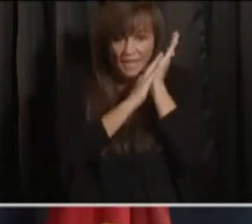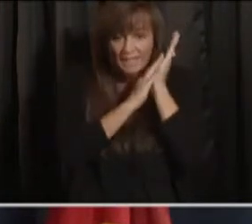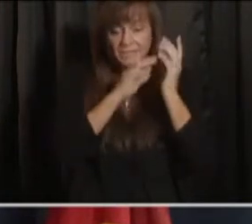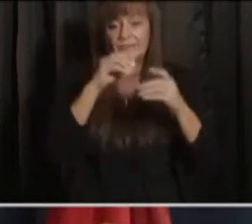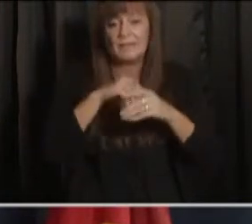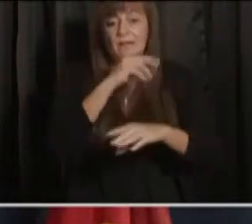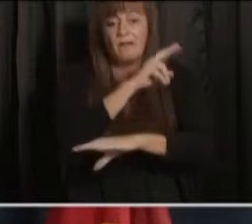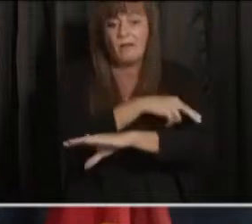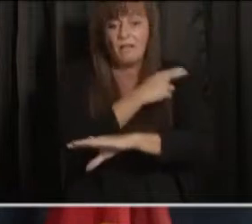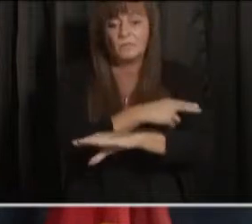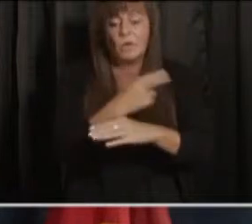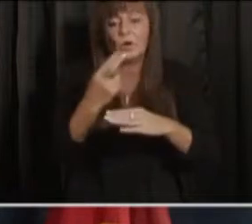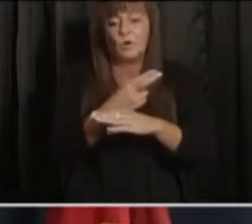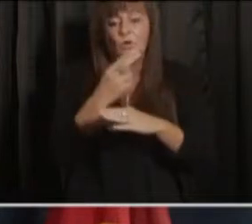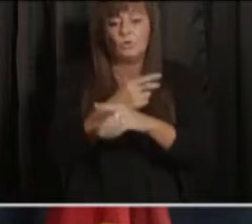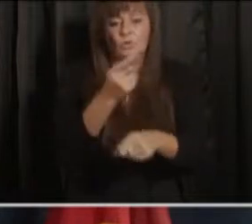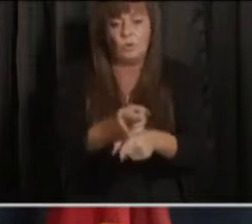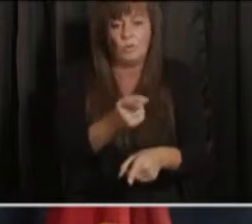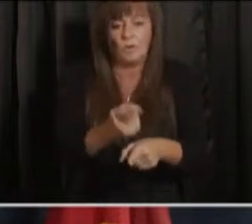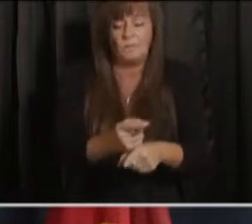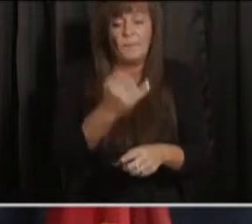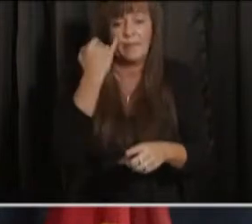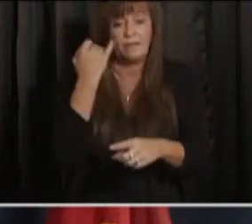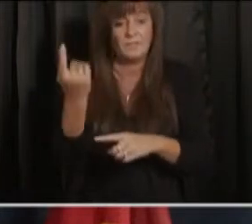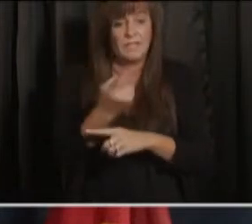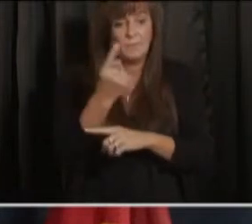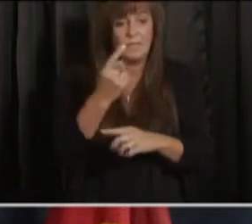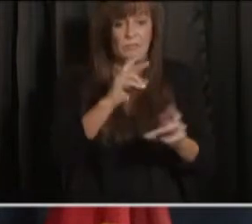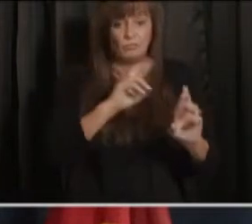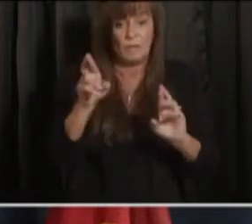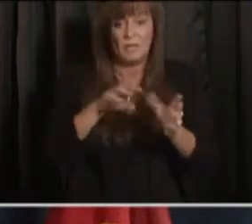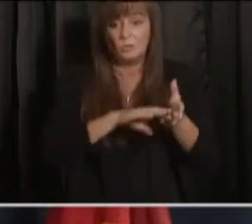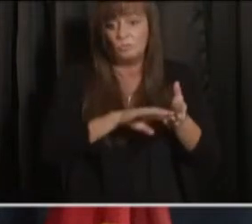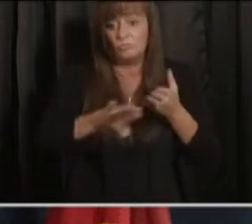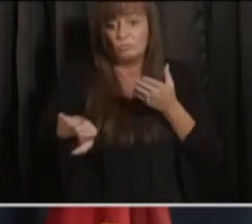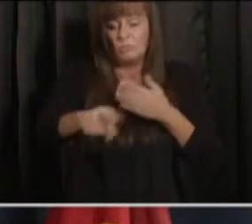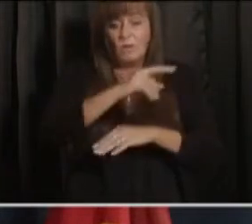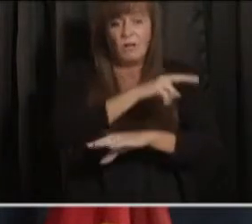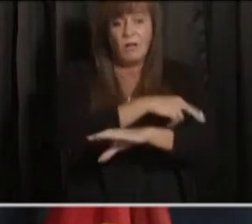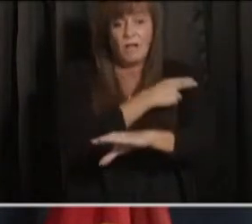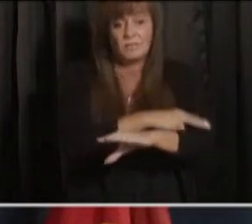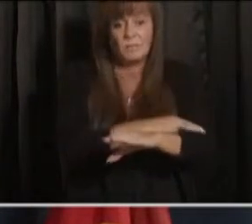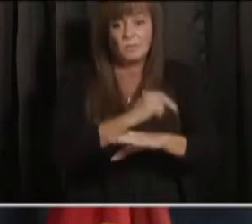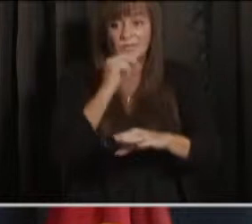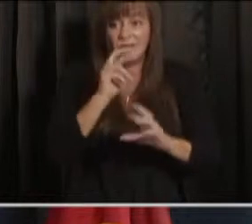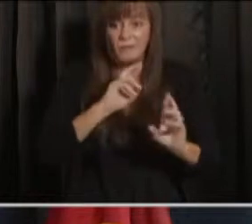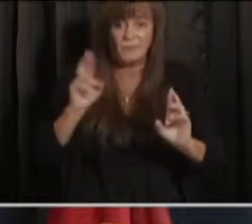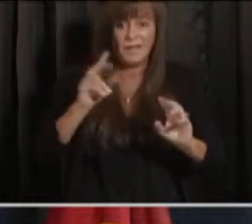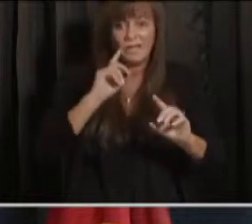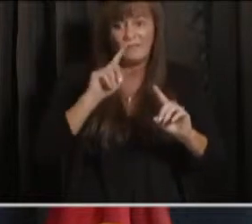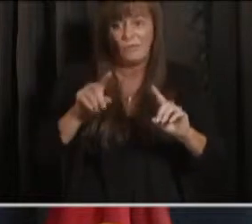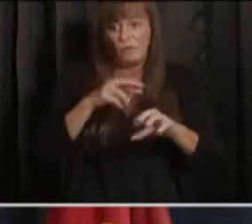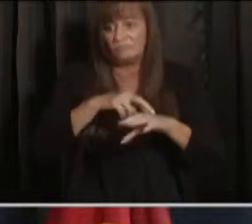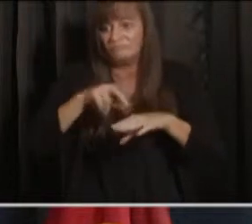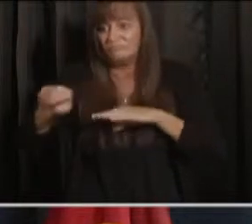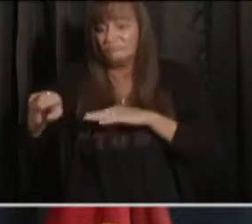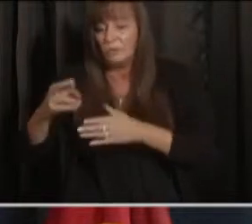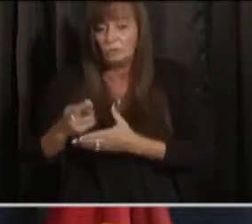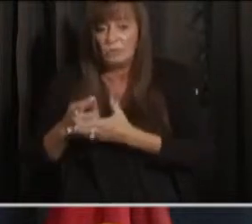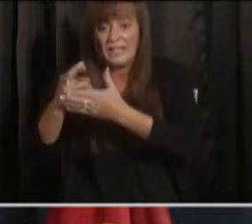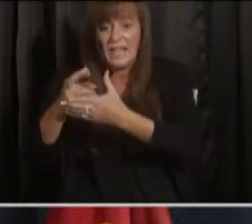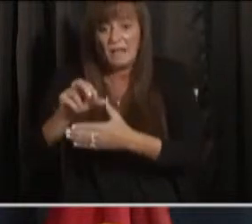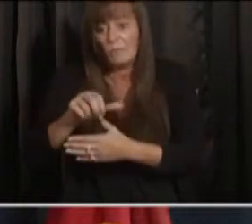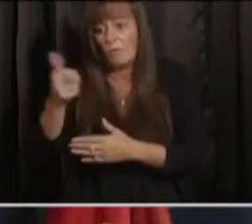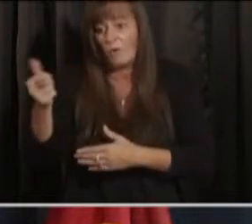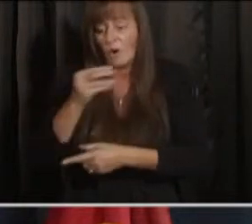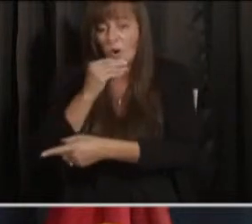someone's ready to be transferred out of a hospital but isn't ready to be at their nursing home or their home, should they be moved to another